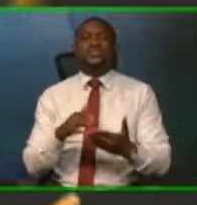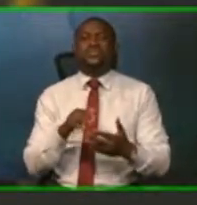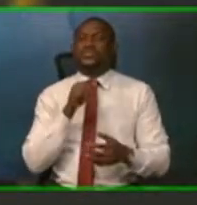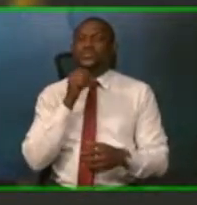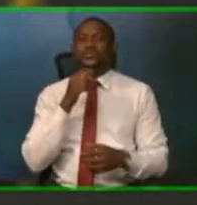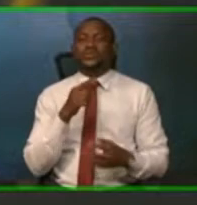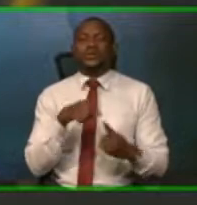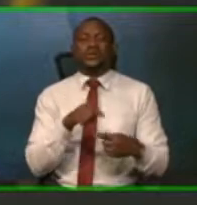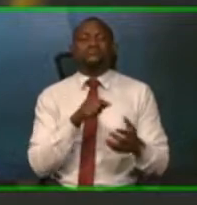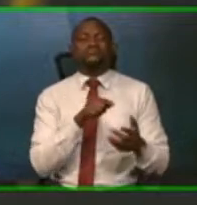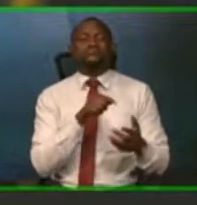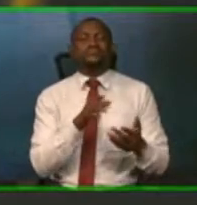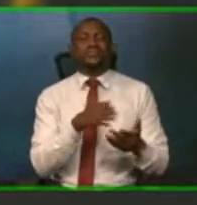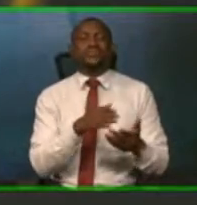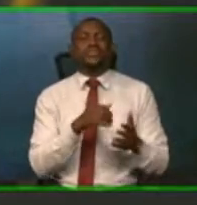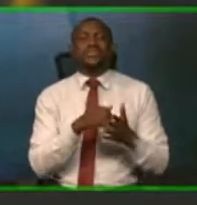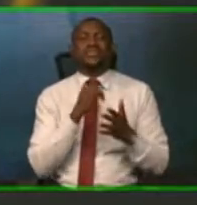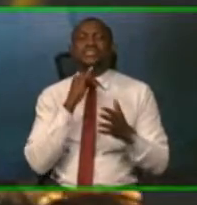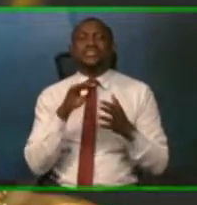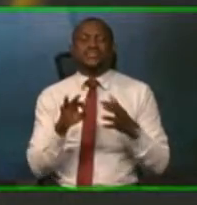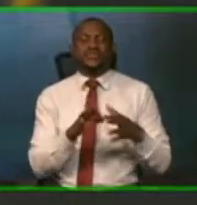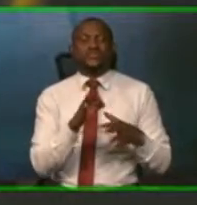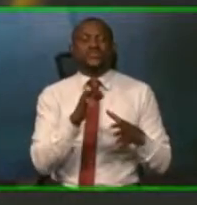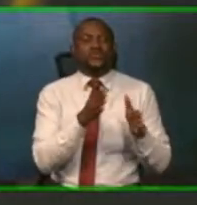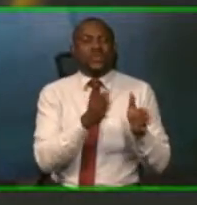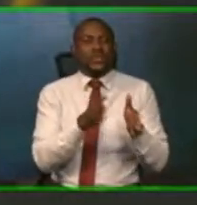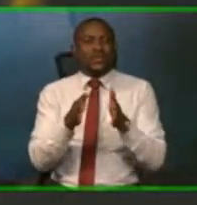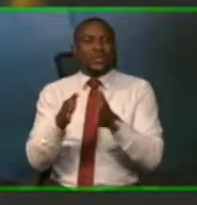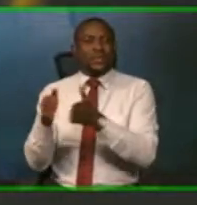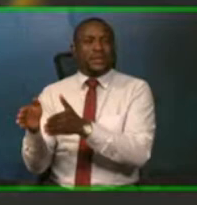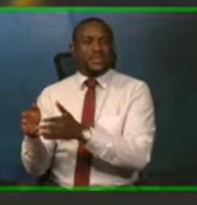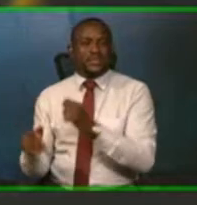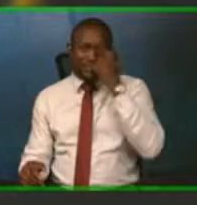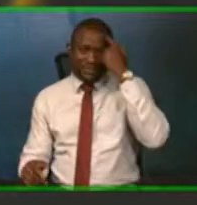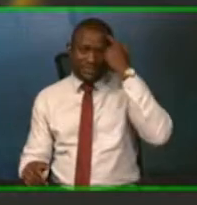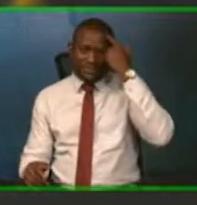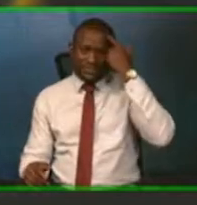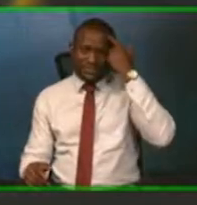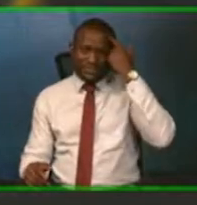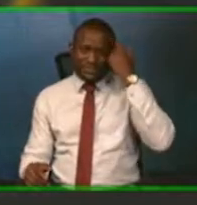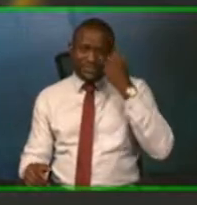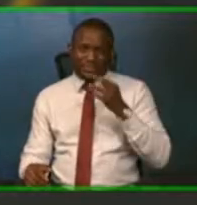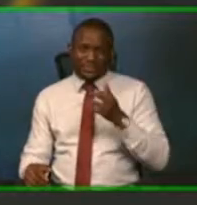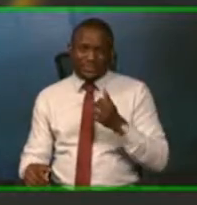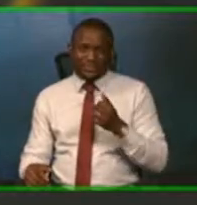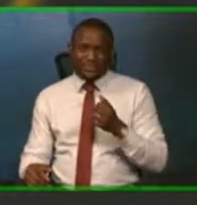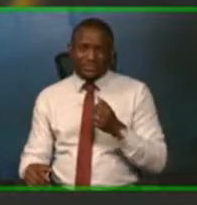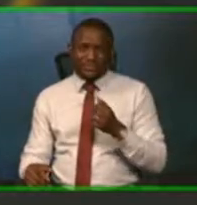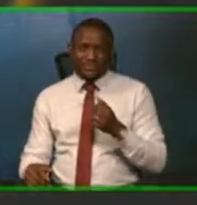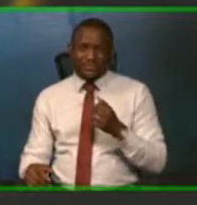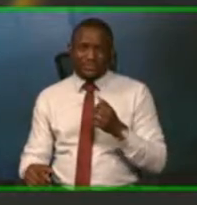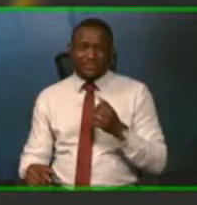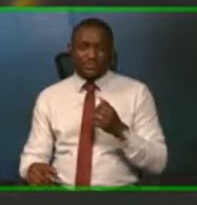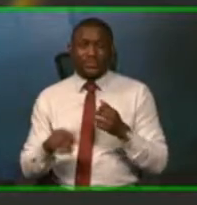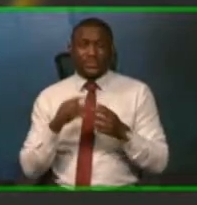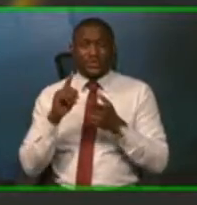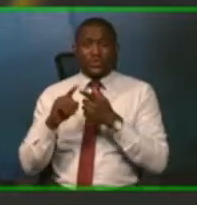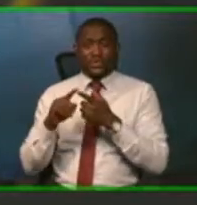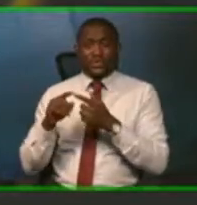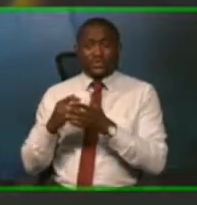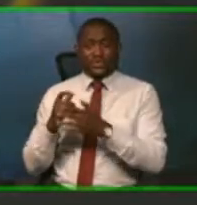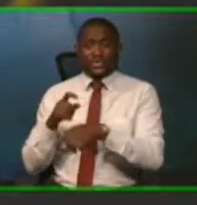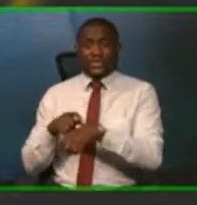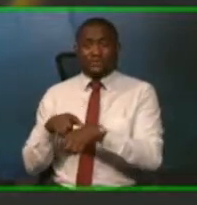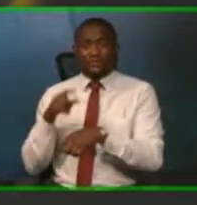about music, it's a spiritual pattern. Hallelujah. Yes. When it was time